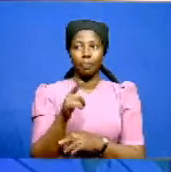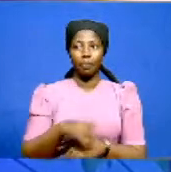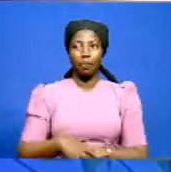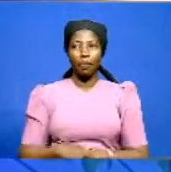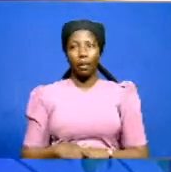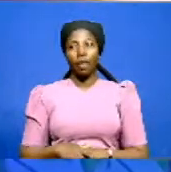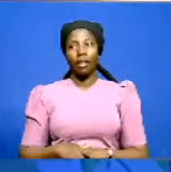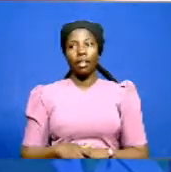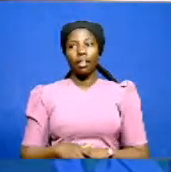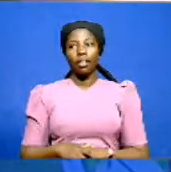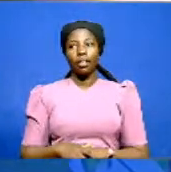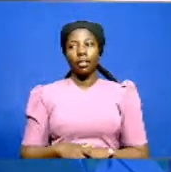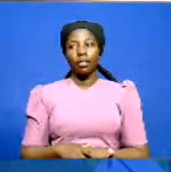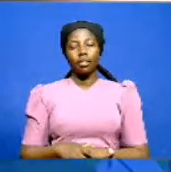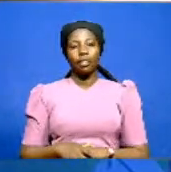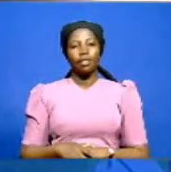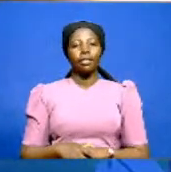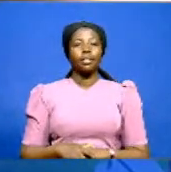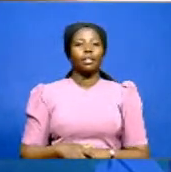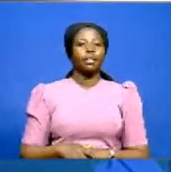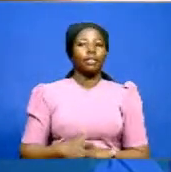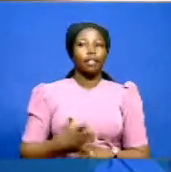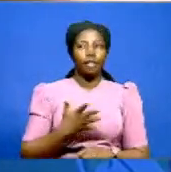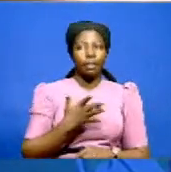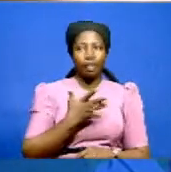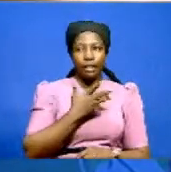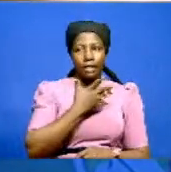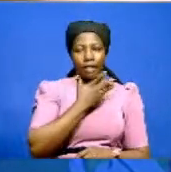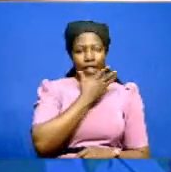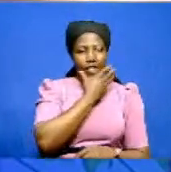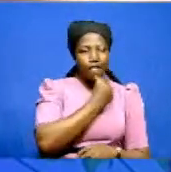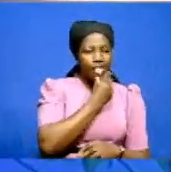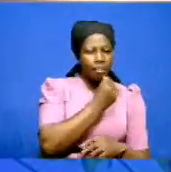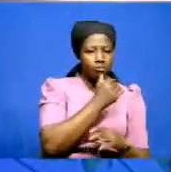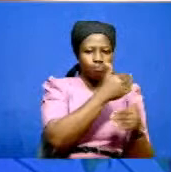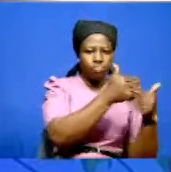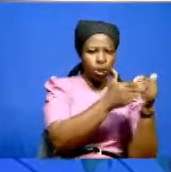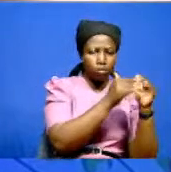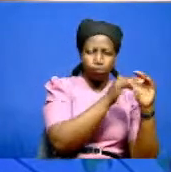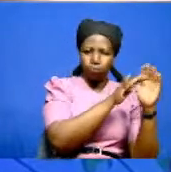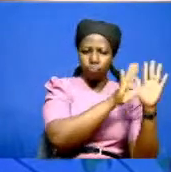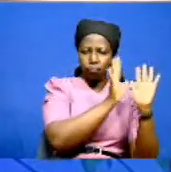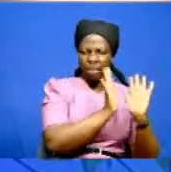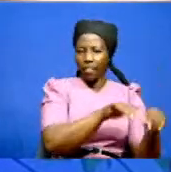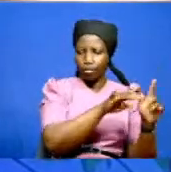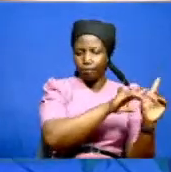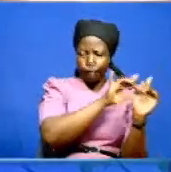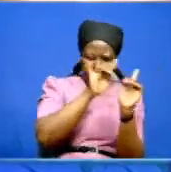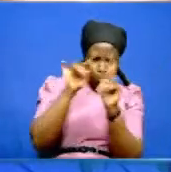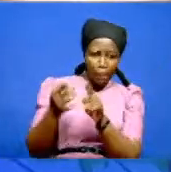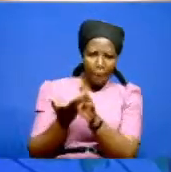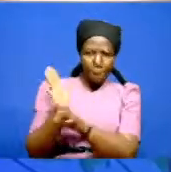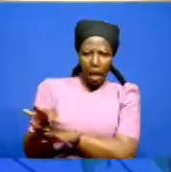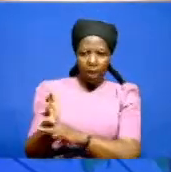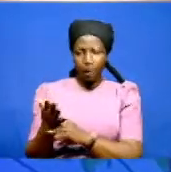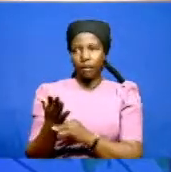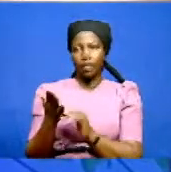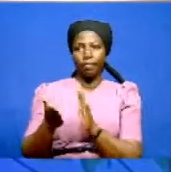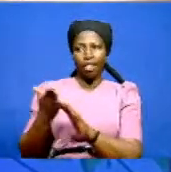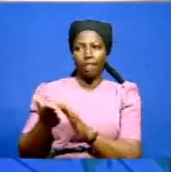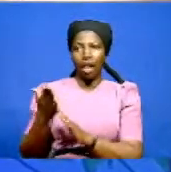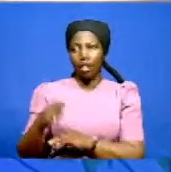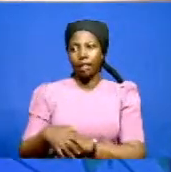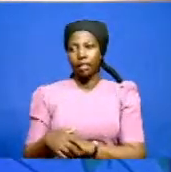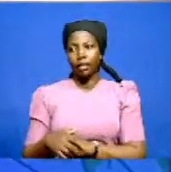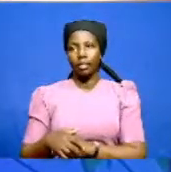the speed at which Dad bolted out of that building, that time Glasgow Airport was small, and he